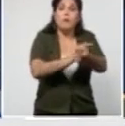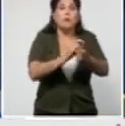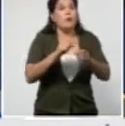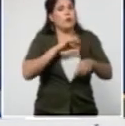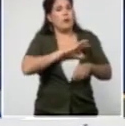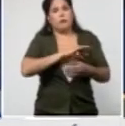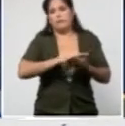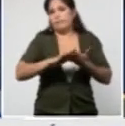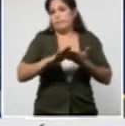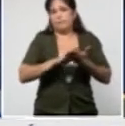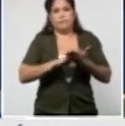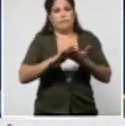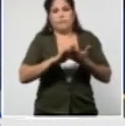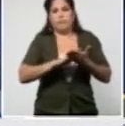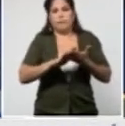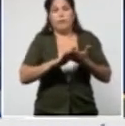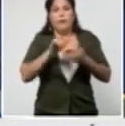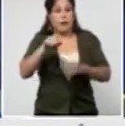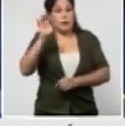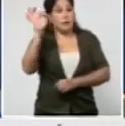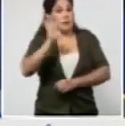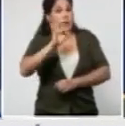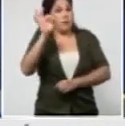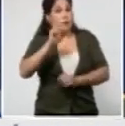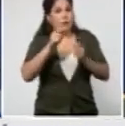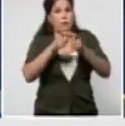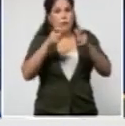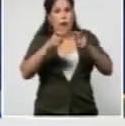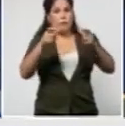symptom of the disease.